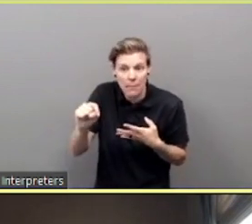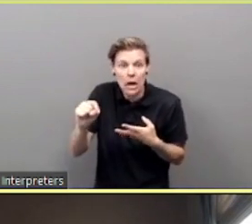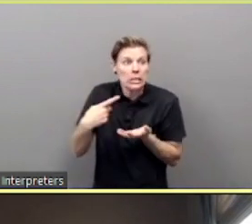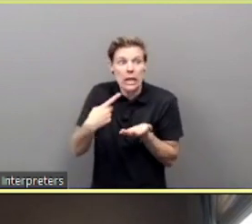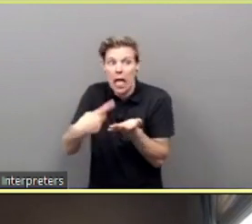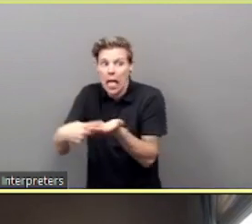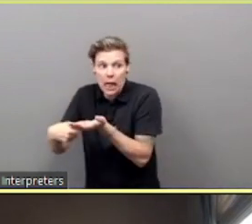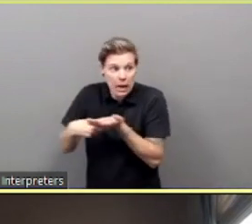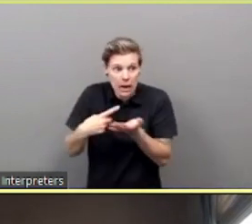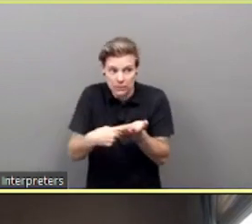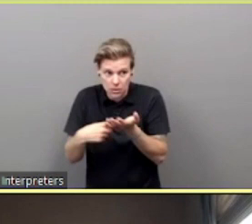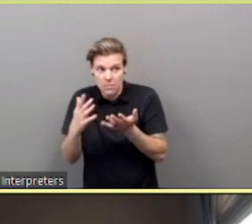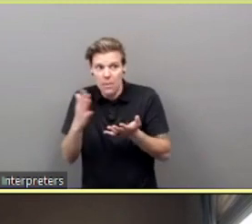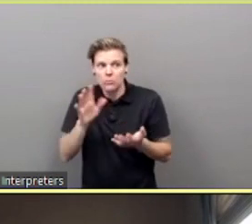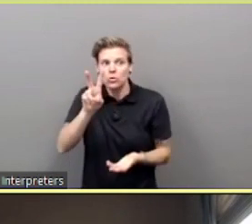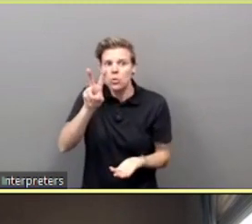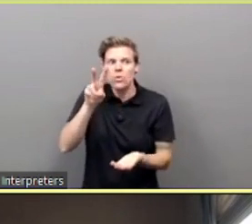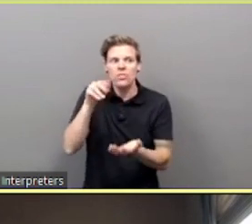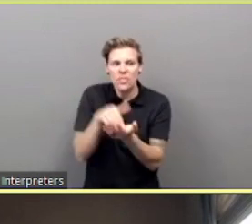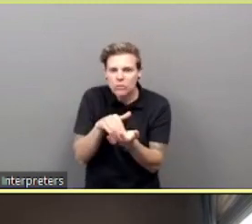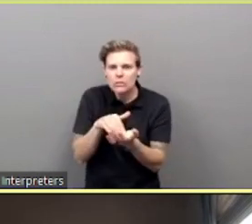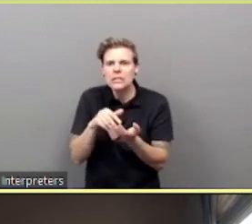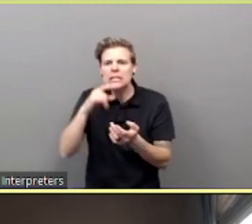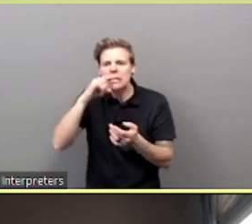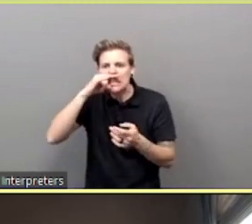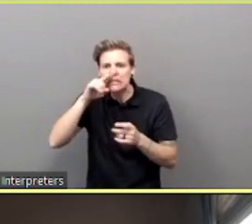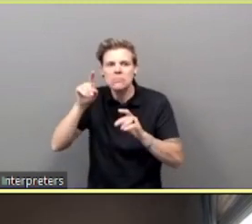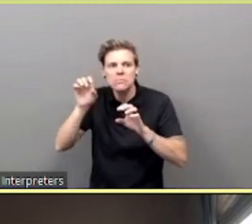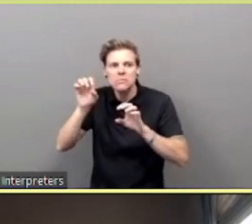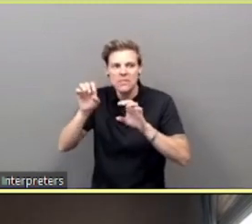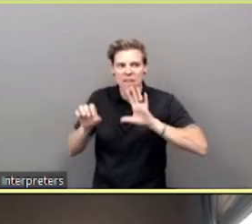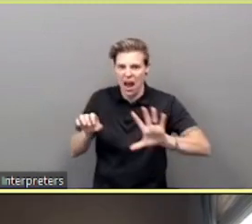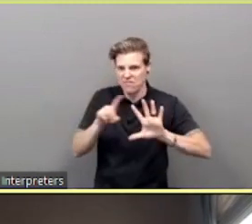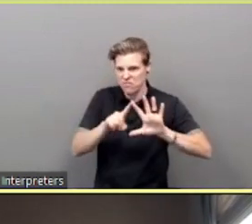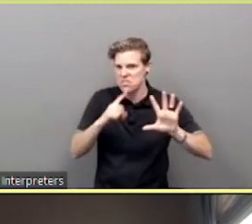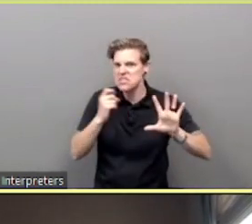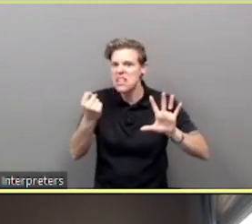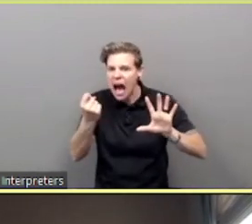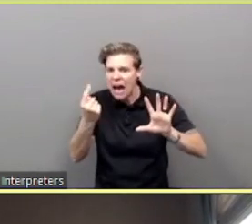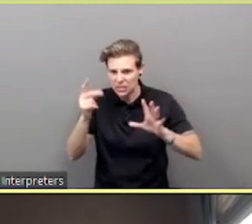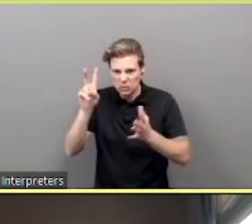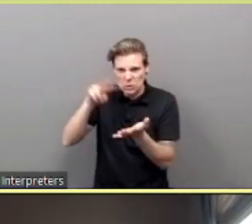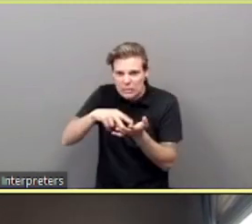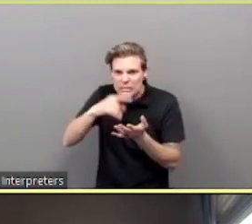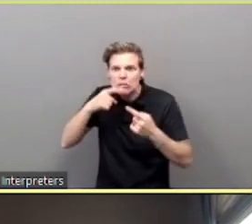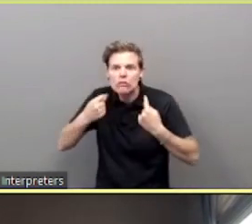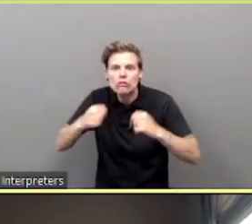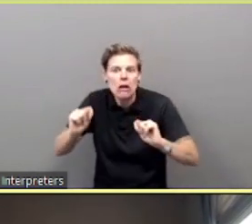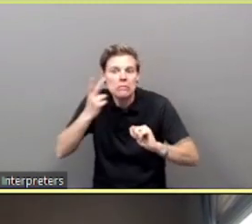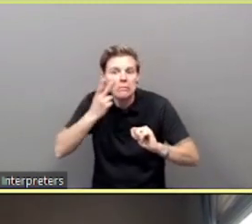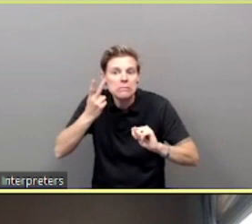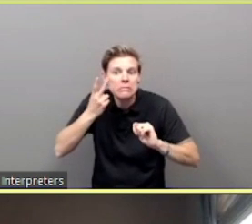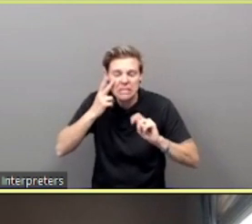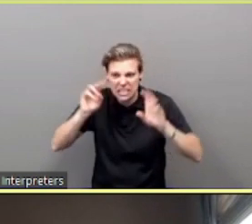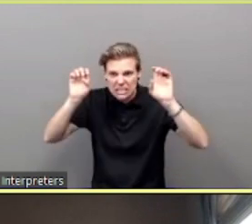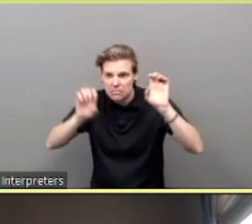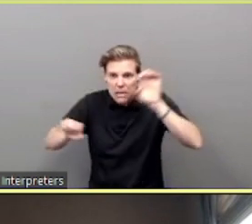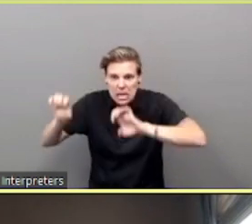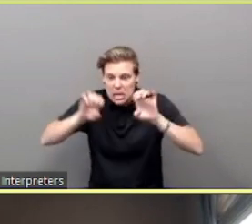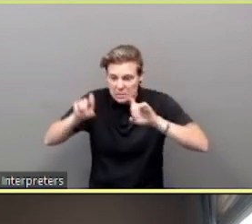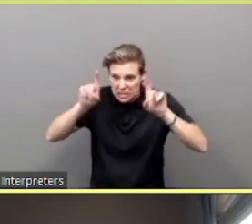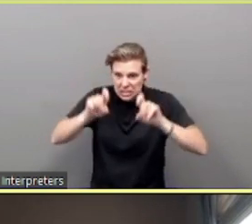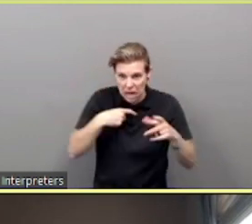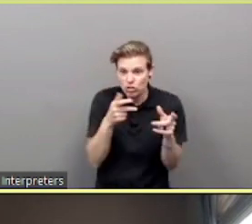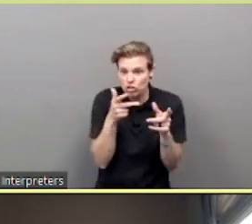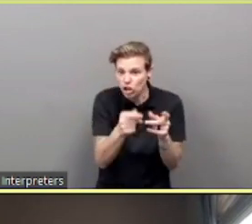between the ages of 5 to 11 years old. They did a 2-dose regimen, just like the regular Pfizer, except they did a third